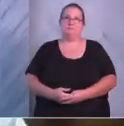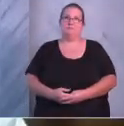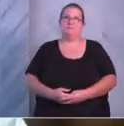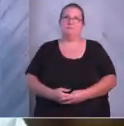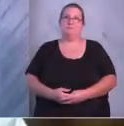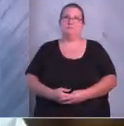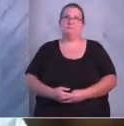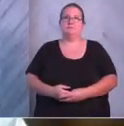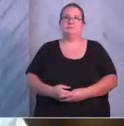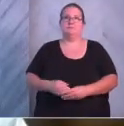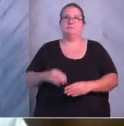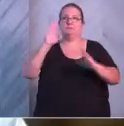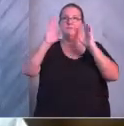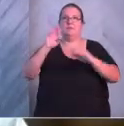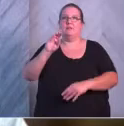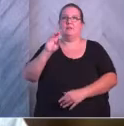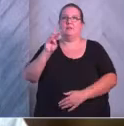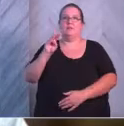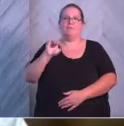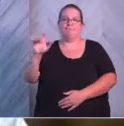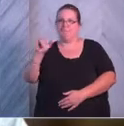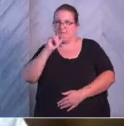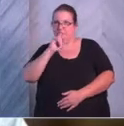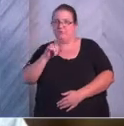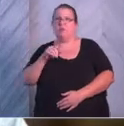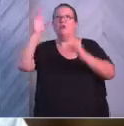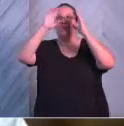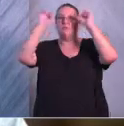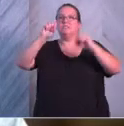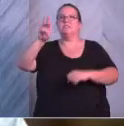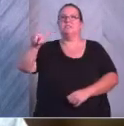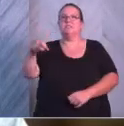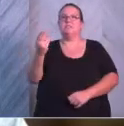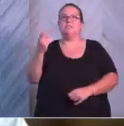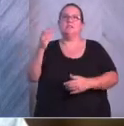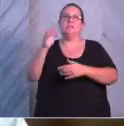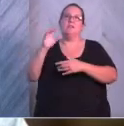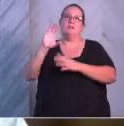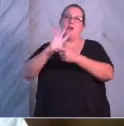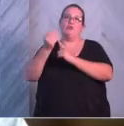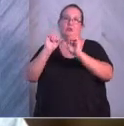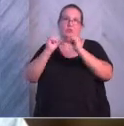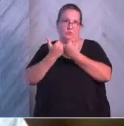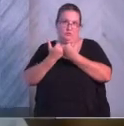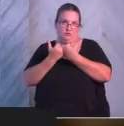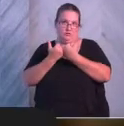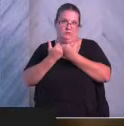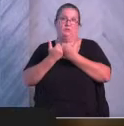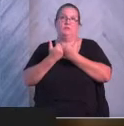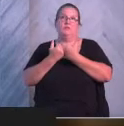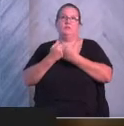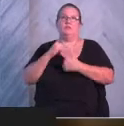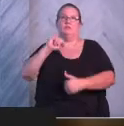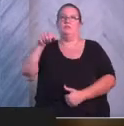my name is Jagdeep Singh Walia. I am the president of Kingston Sikh Cultural Association, and I am in that